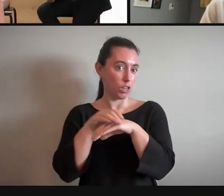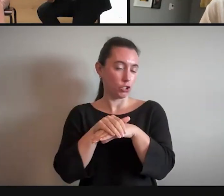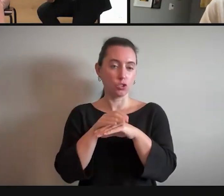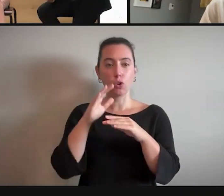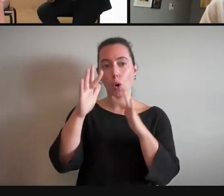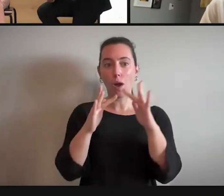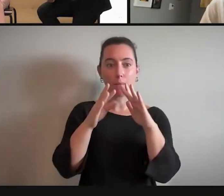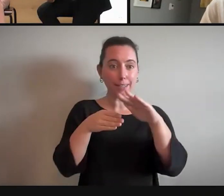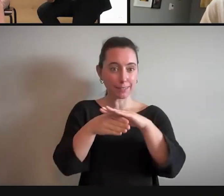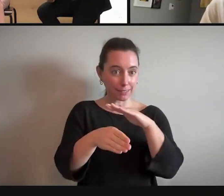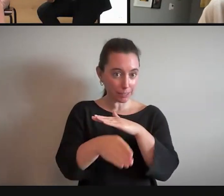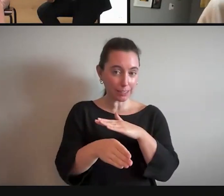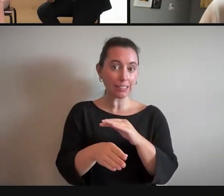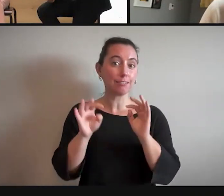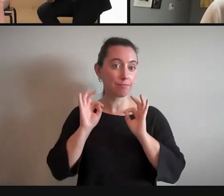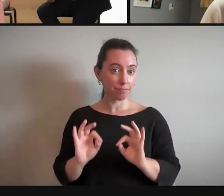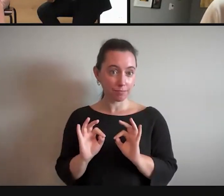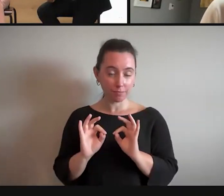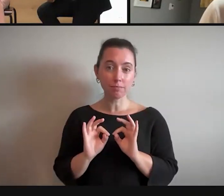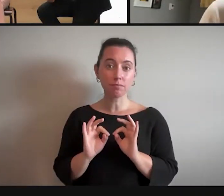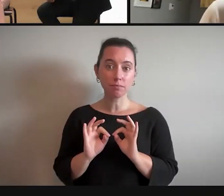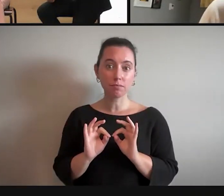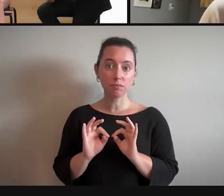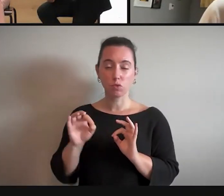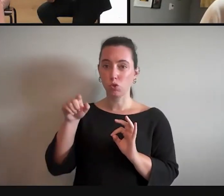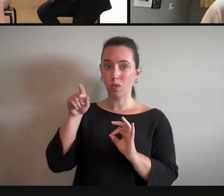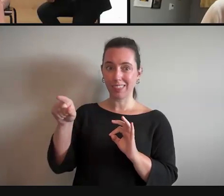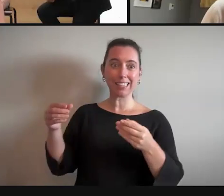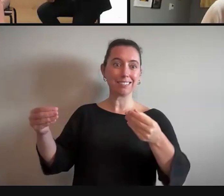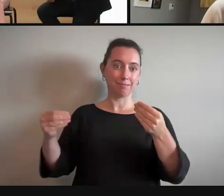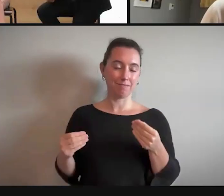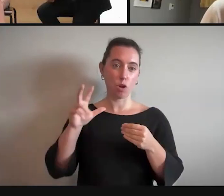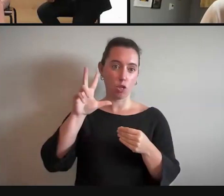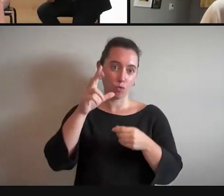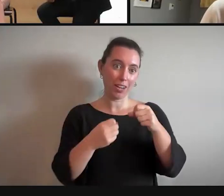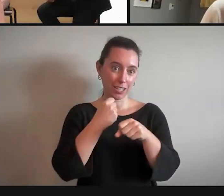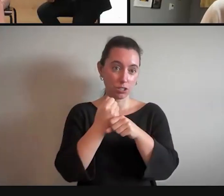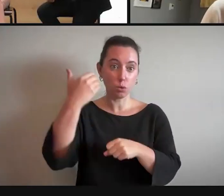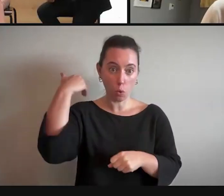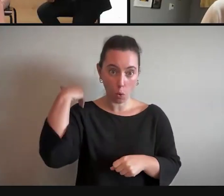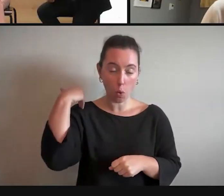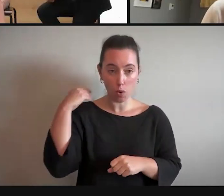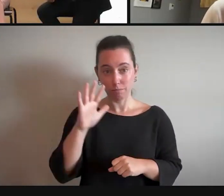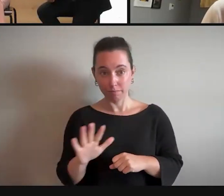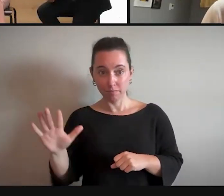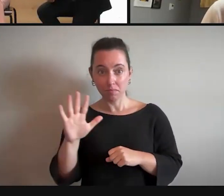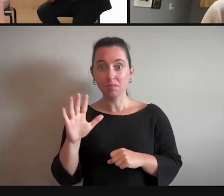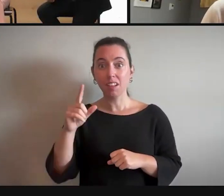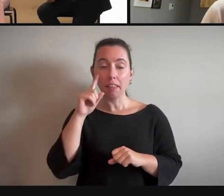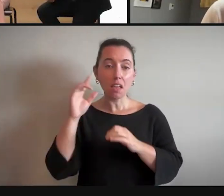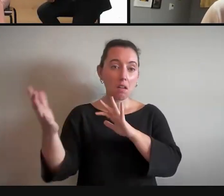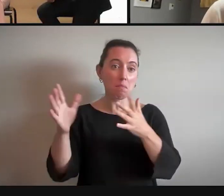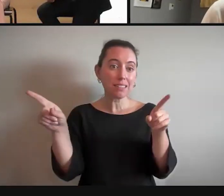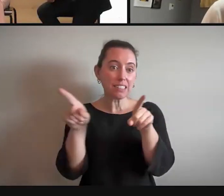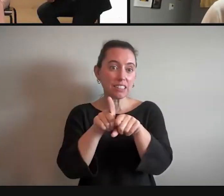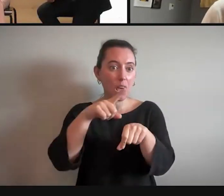accessibility. And that happened 3 years ago almost. And I think it's the same time when I started to